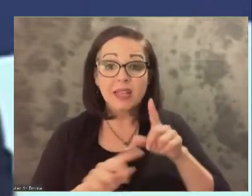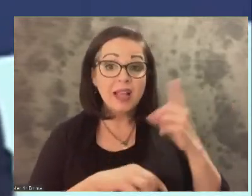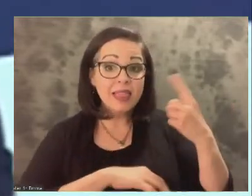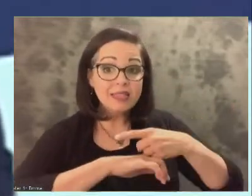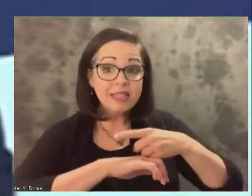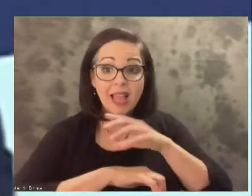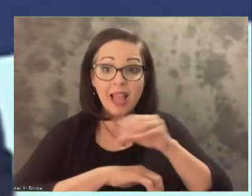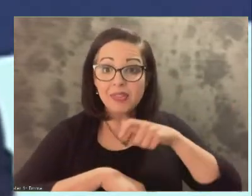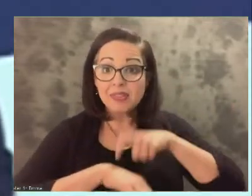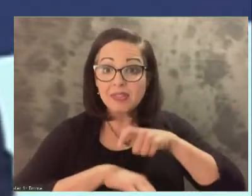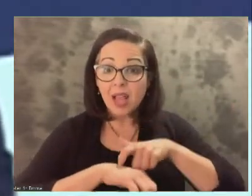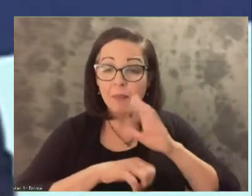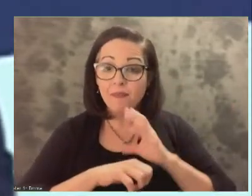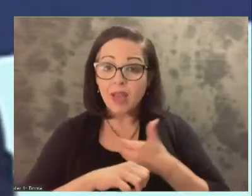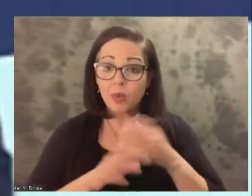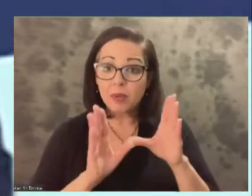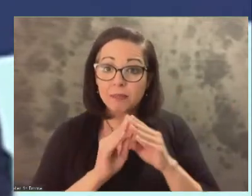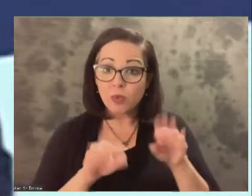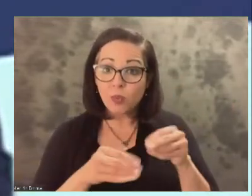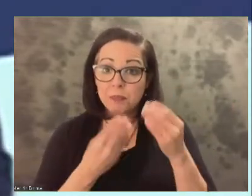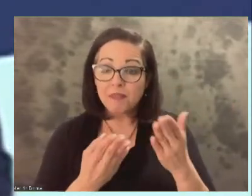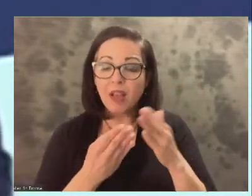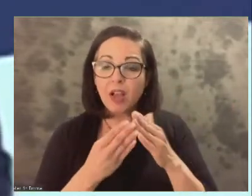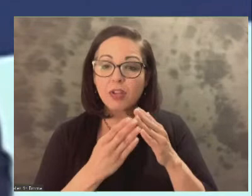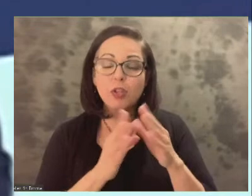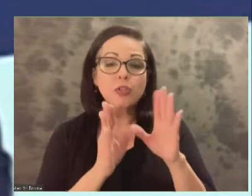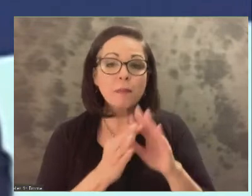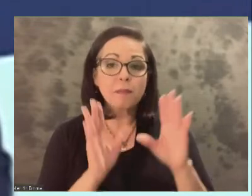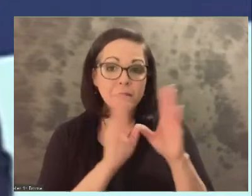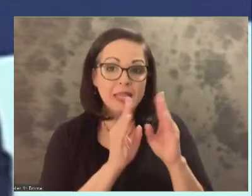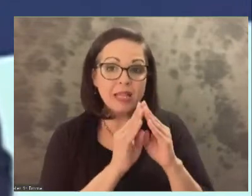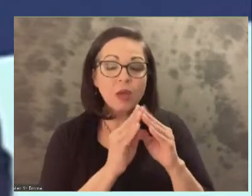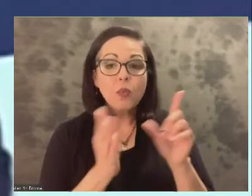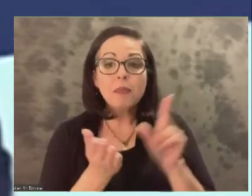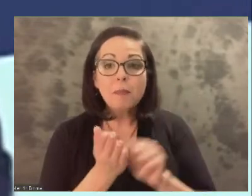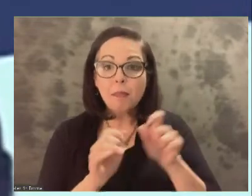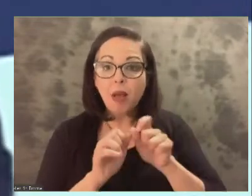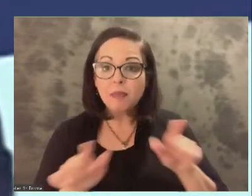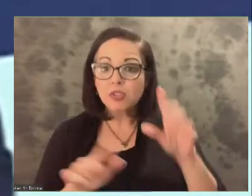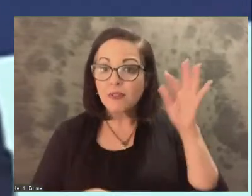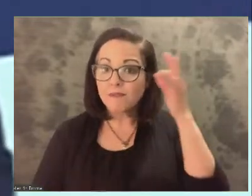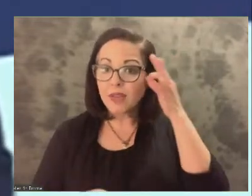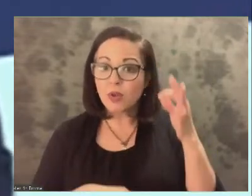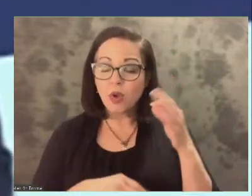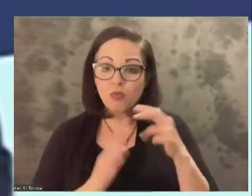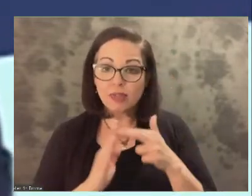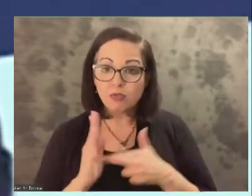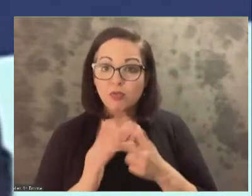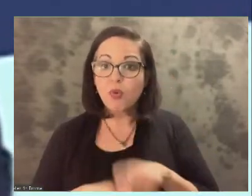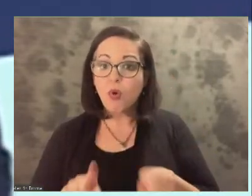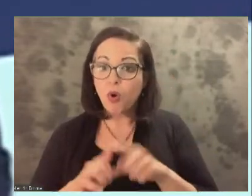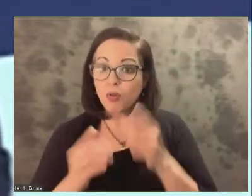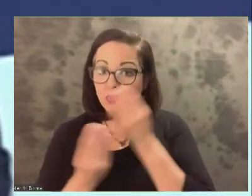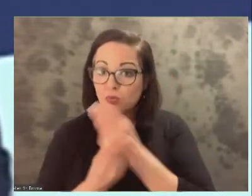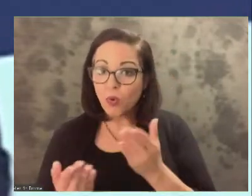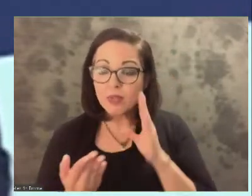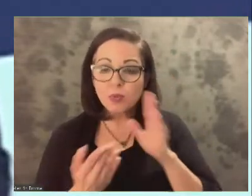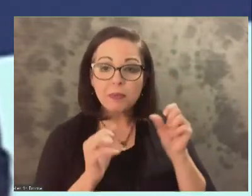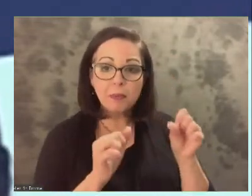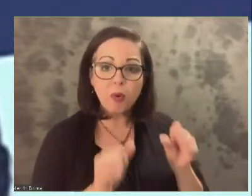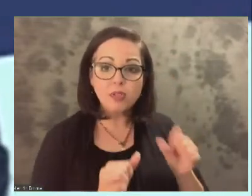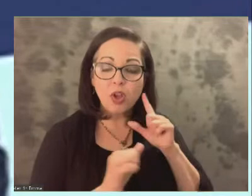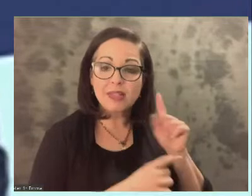of our meeting will be provided in the meeting notice that's going to be published in the Federal Register. The notice will also be posted on the task